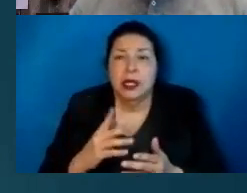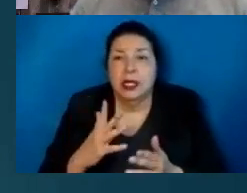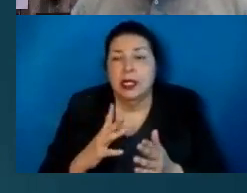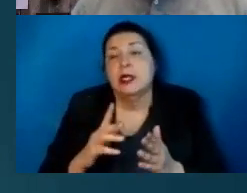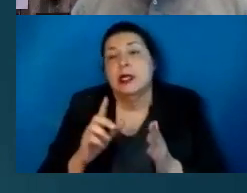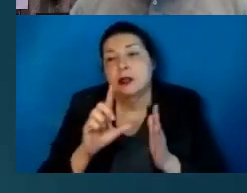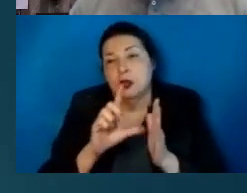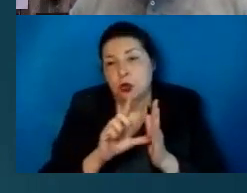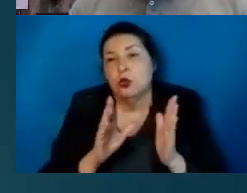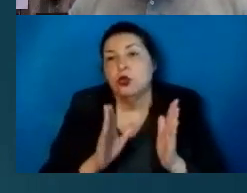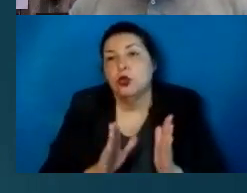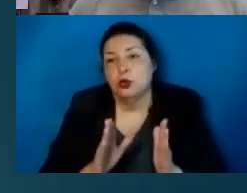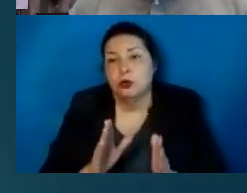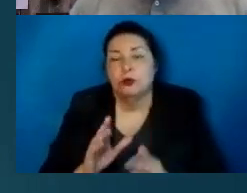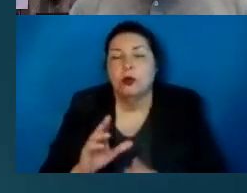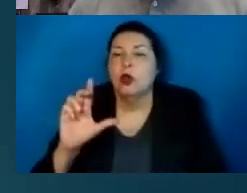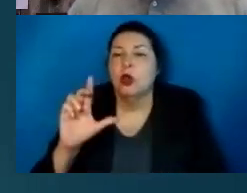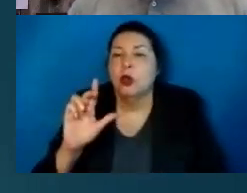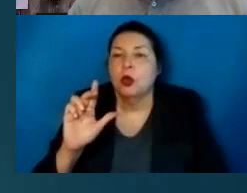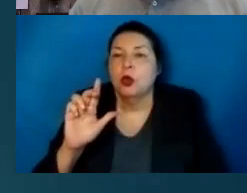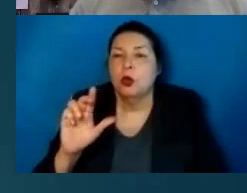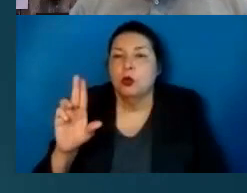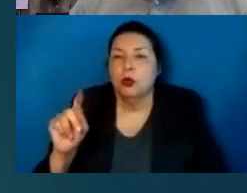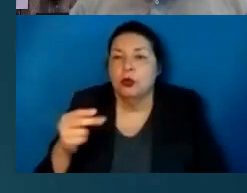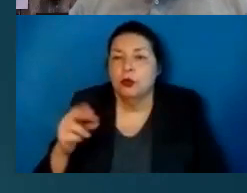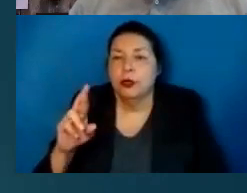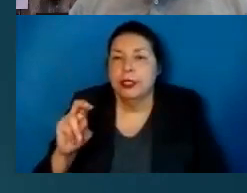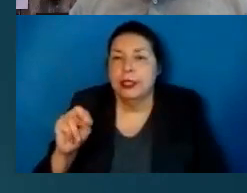Lutheranism? So with that, let's begin.